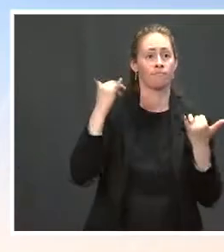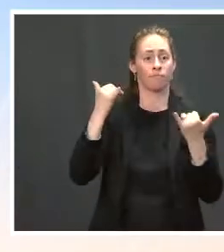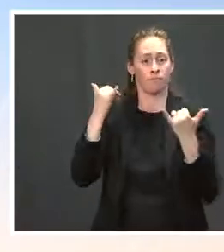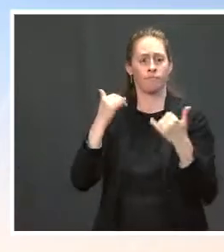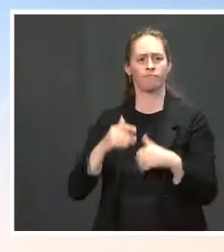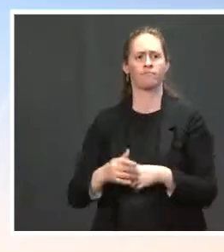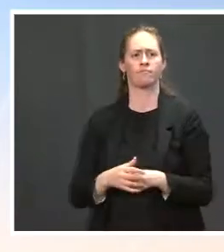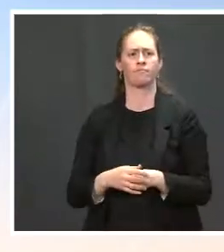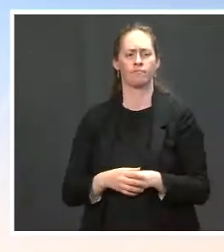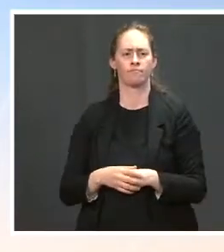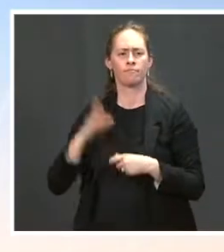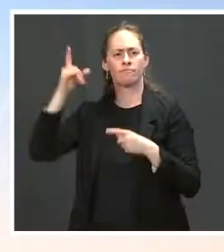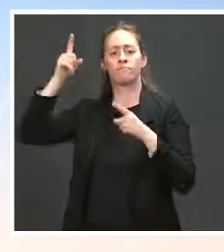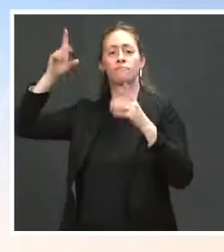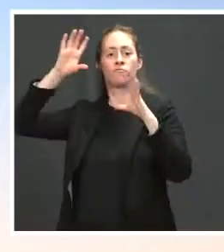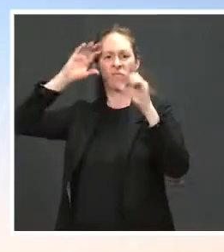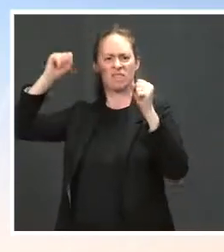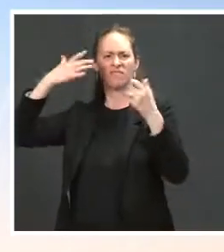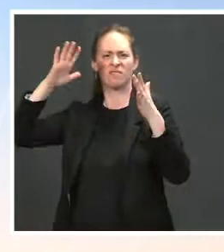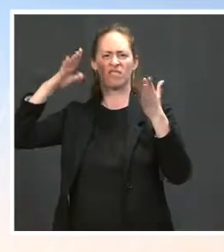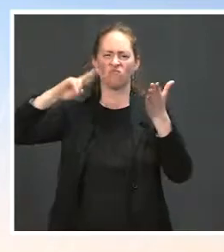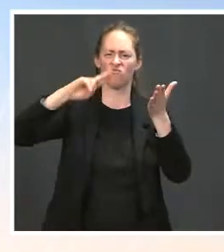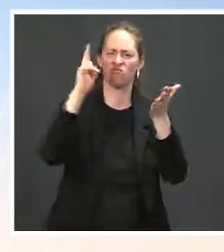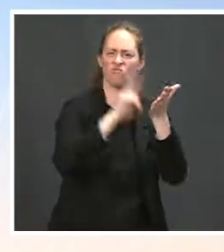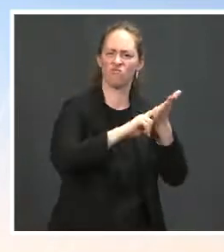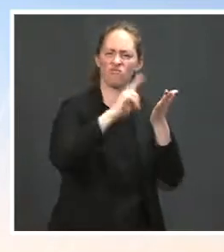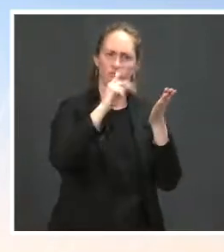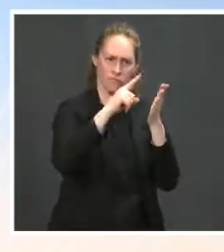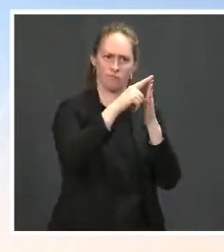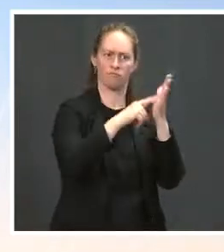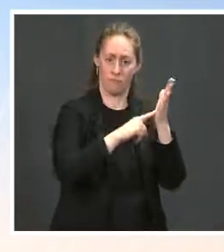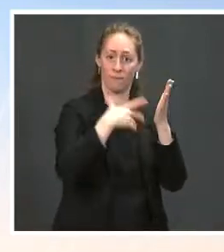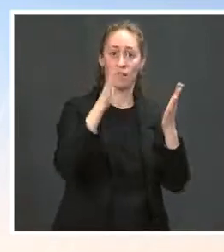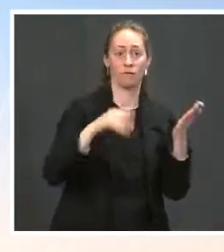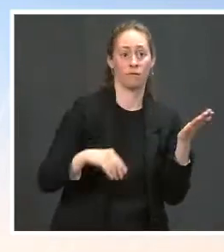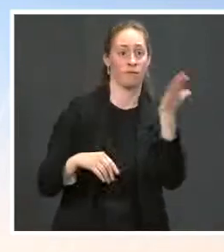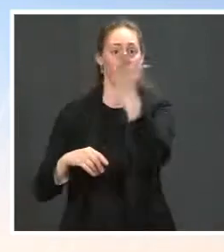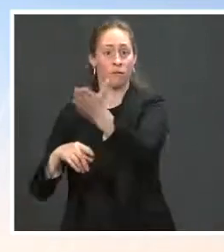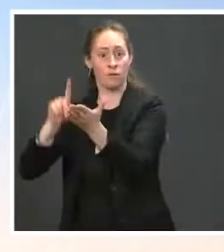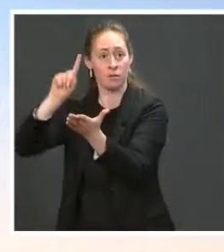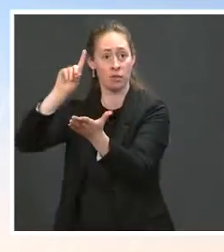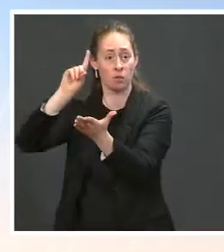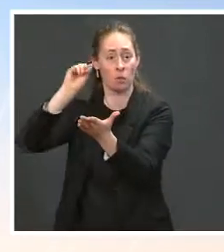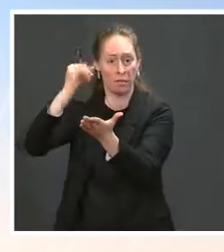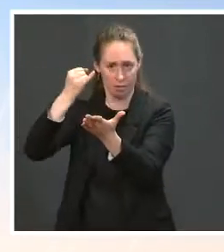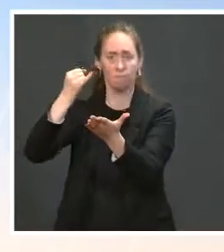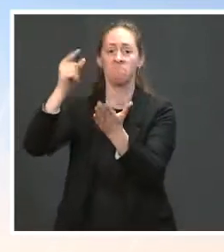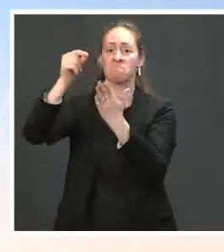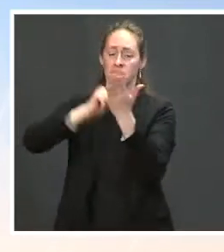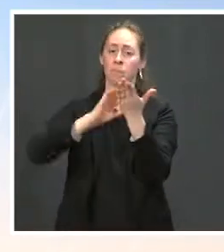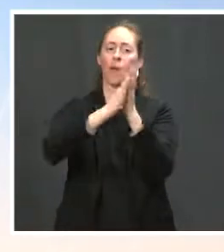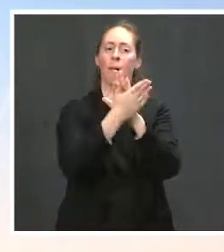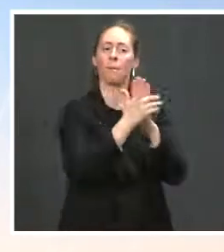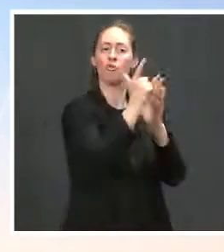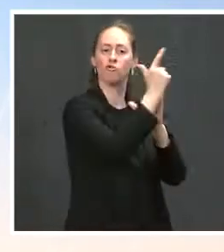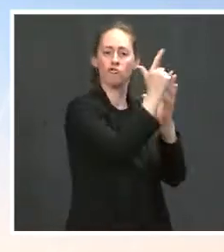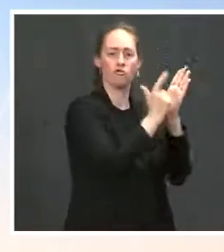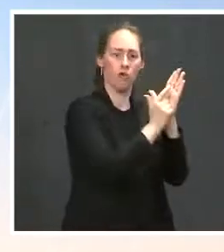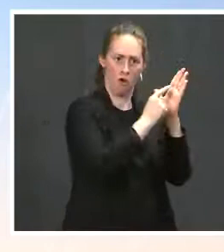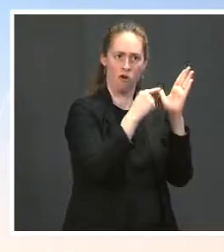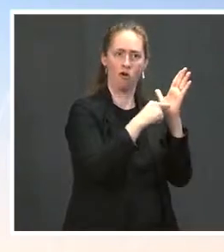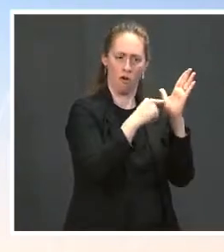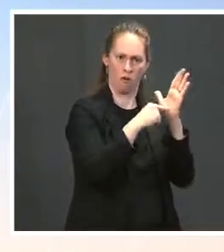notably didn't address this, and then the DOJ actually dropped a federal lawsuit supporting that claim in